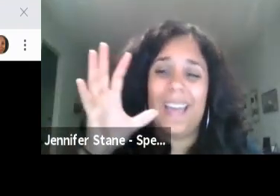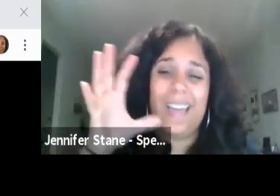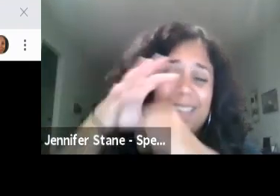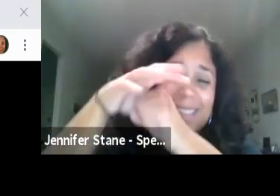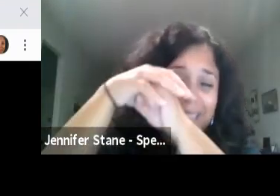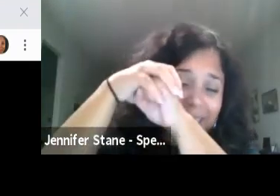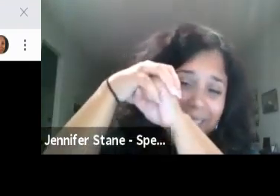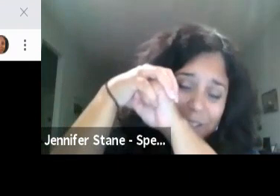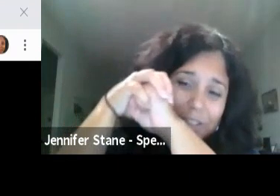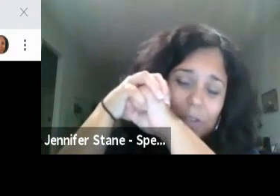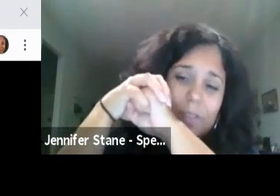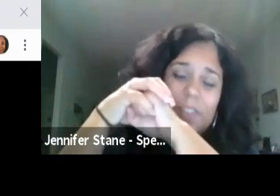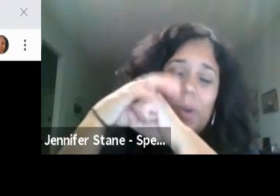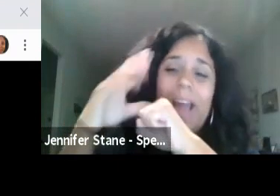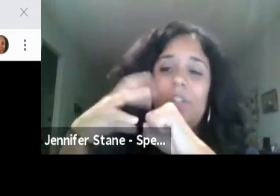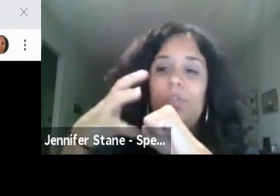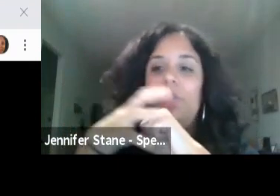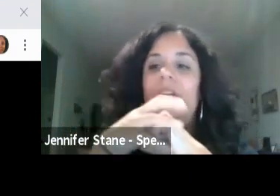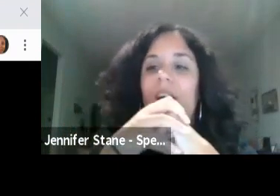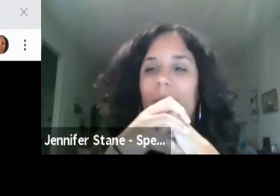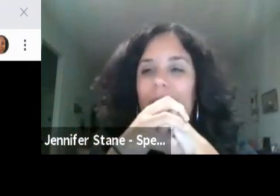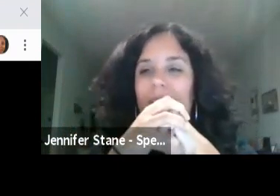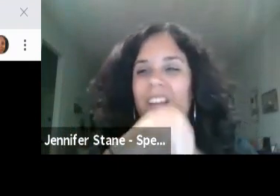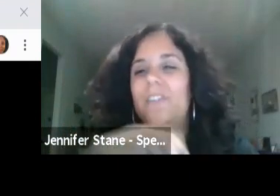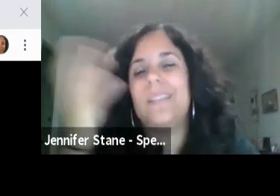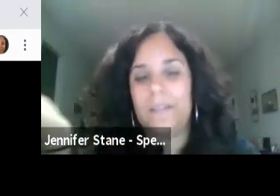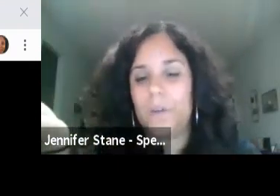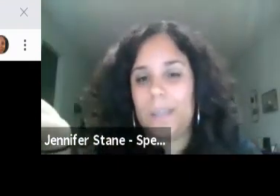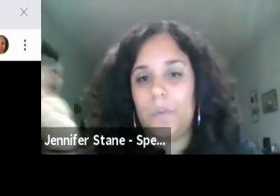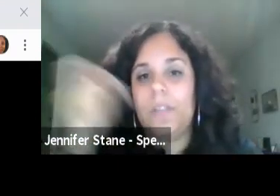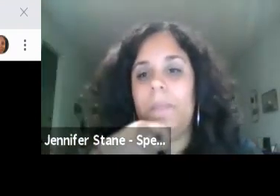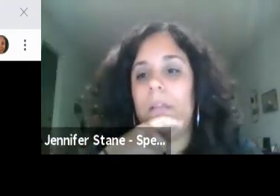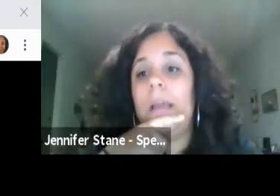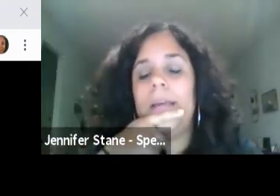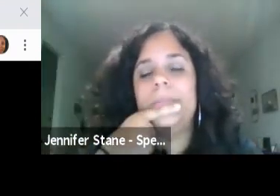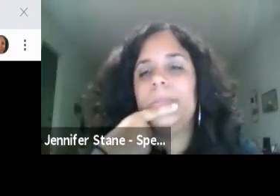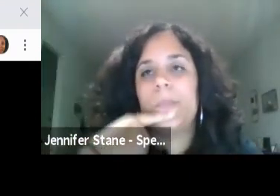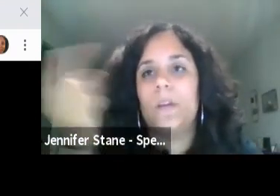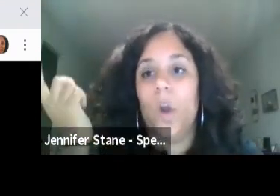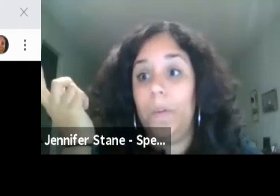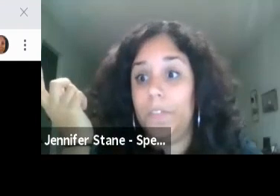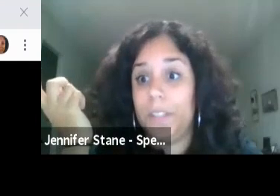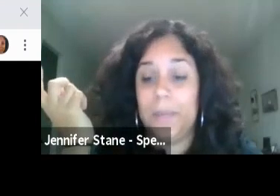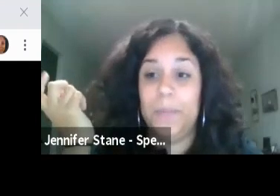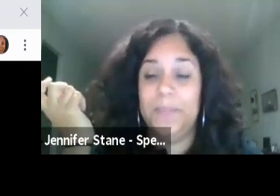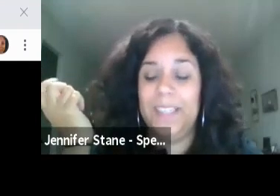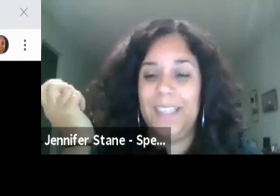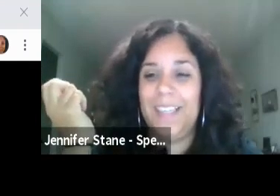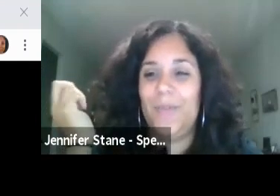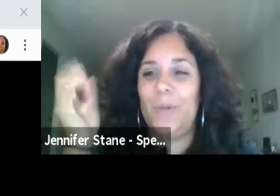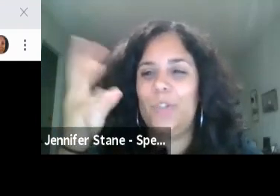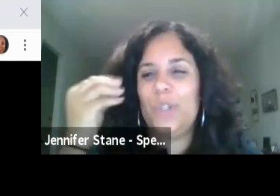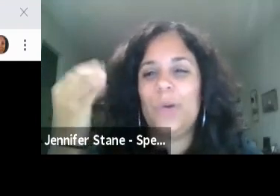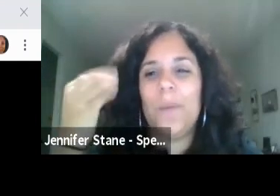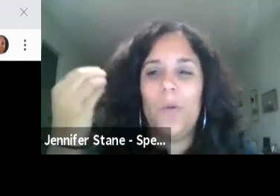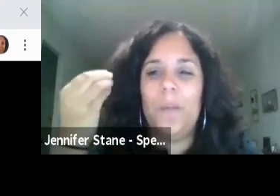more it sticks to the tooth. So as you chew it up, you know, let's say, for example, something like oatmeal, for example.